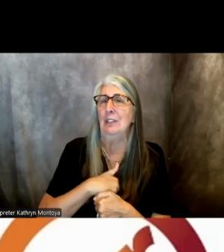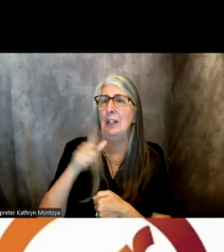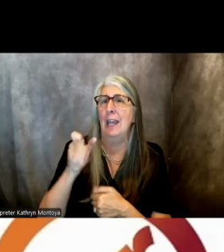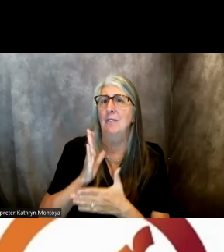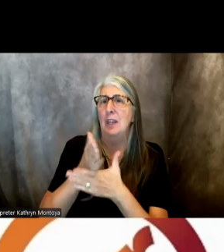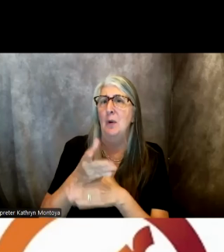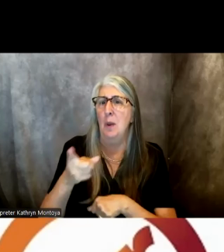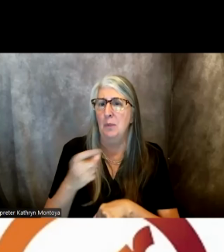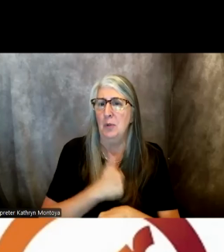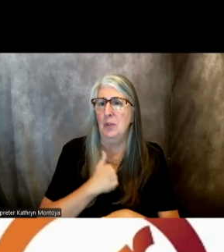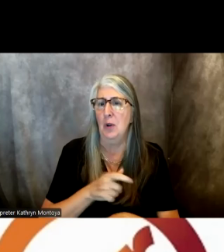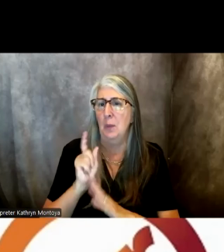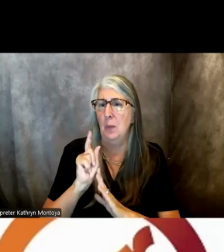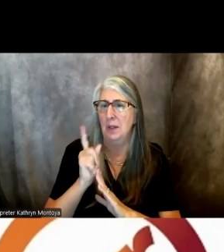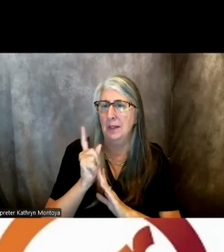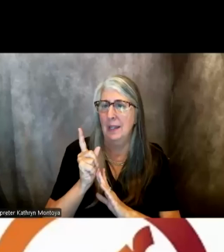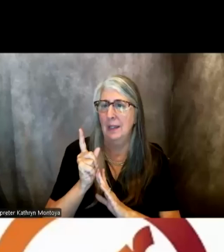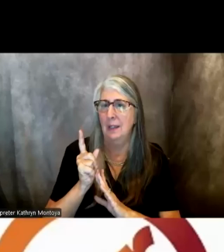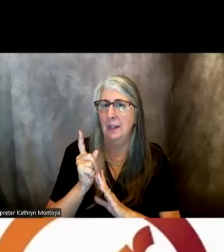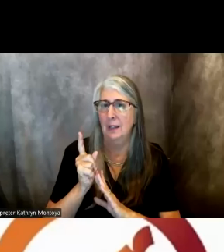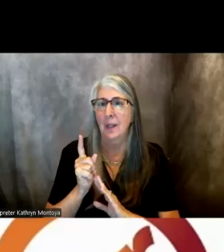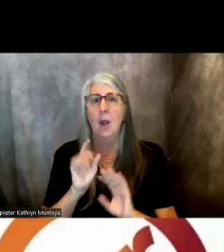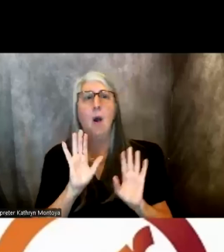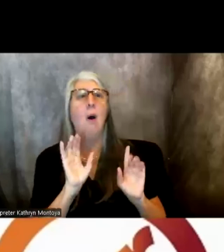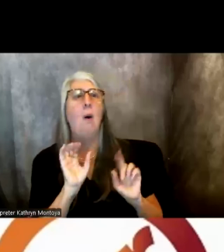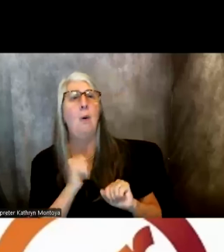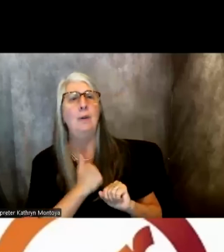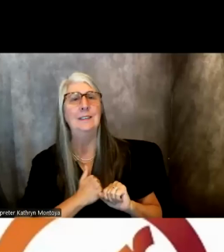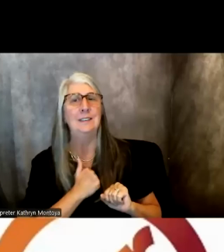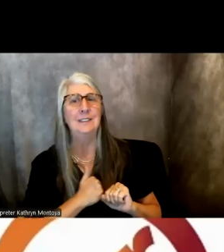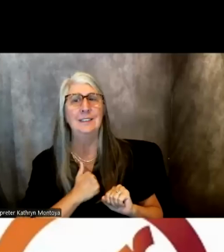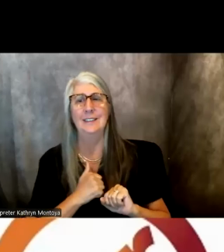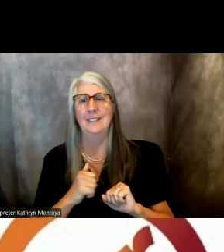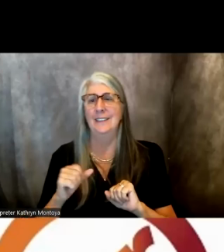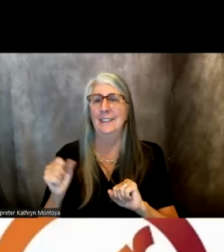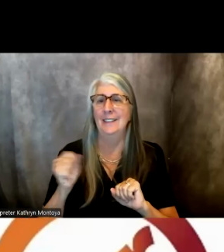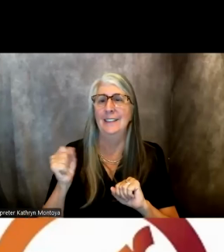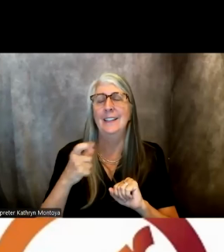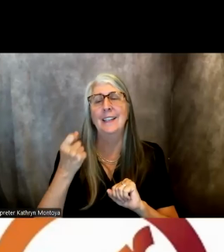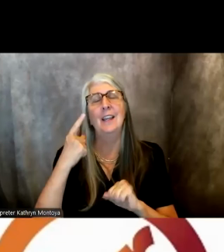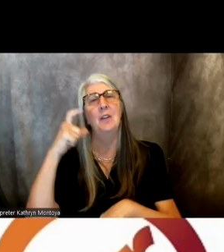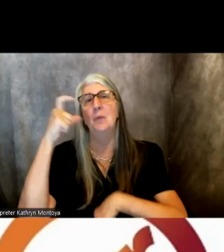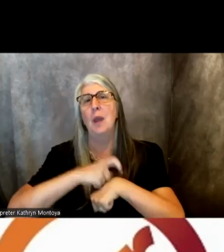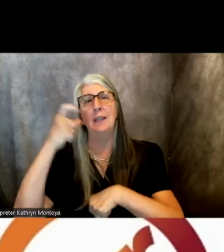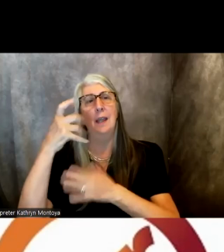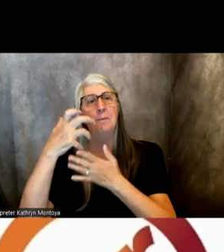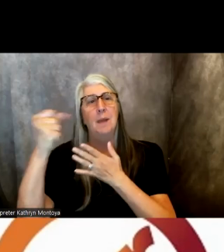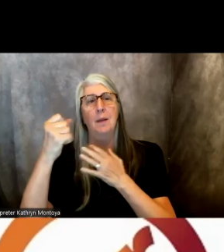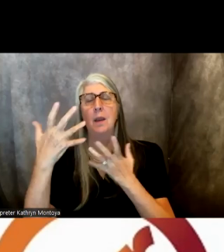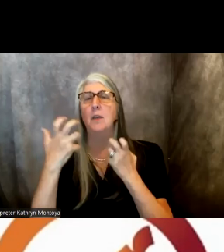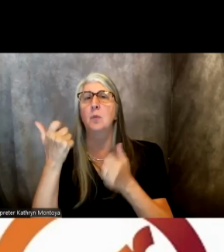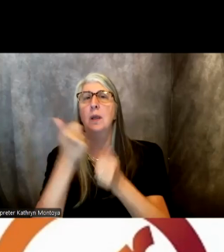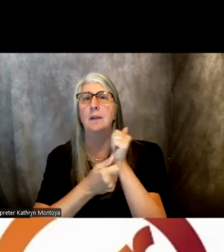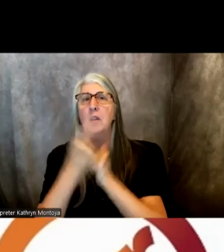you Yep, just for one second. I'm so cutting sorry. down. Oh, sorry. No, Get you're over, okay get because over we're to right at crisis time, call. but I do want to direct everyone